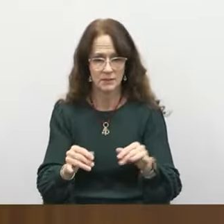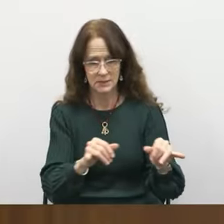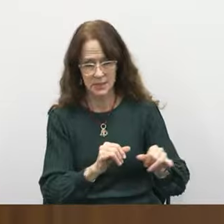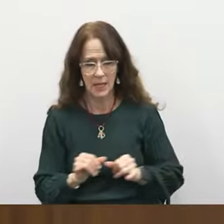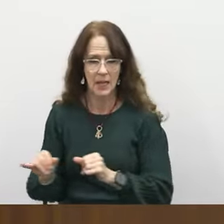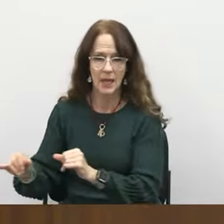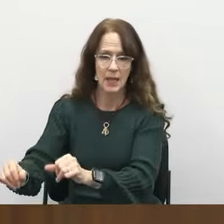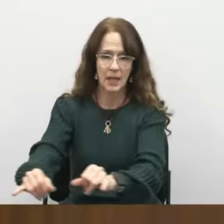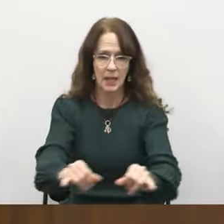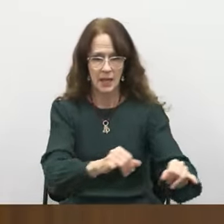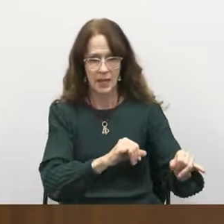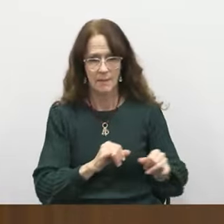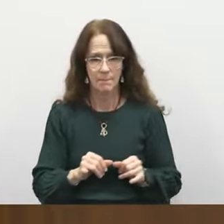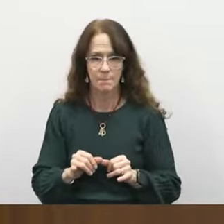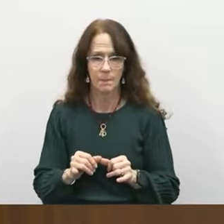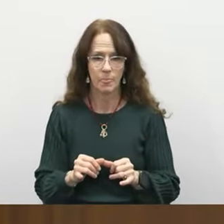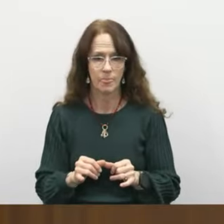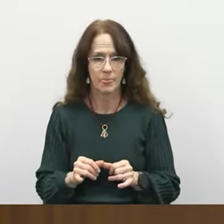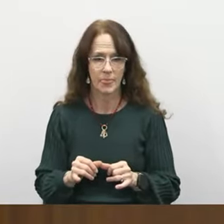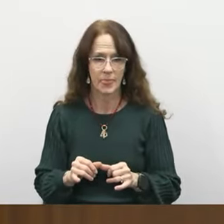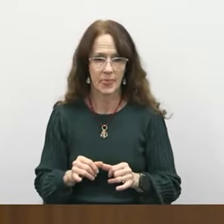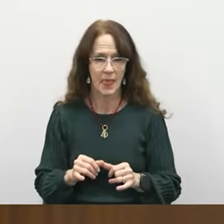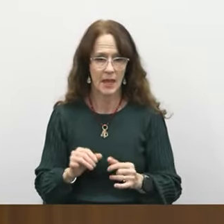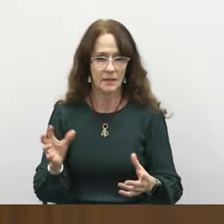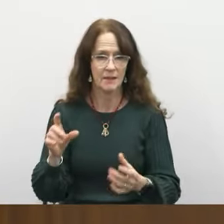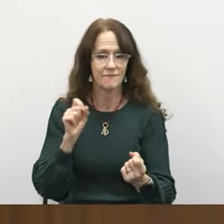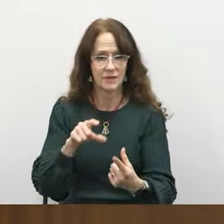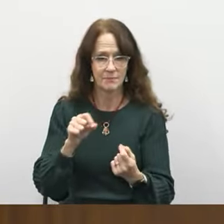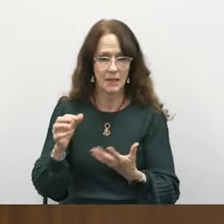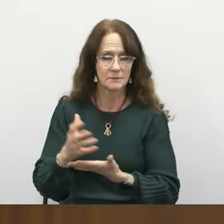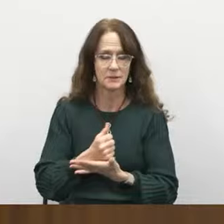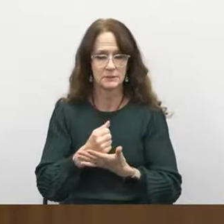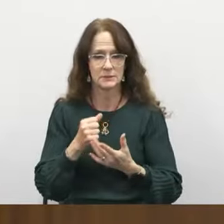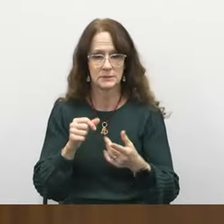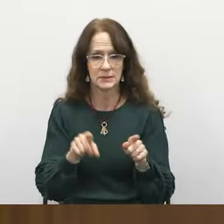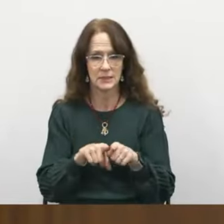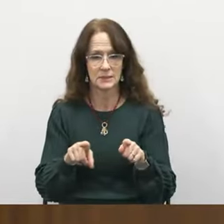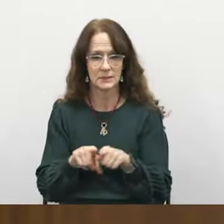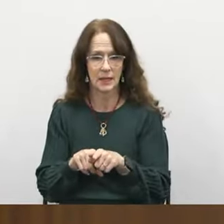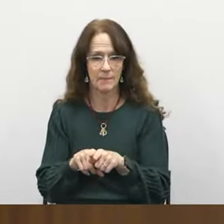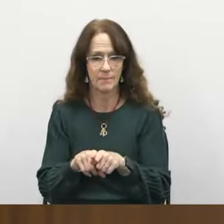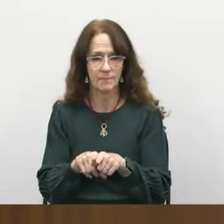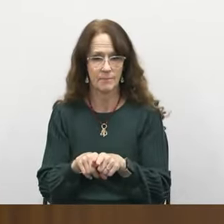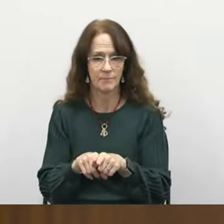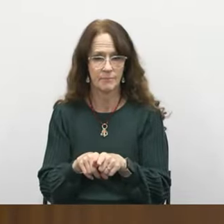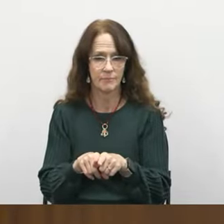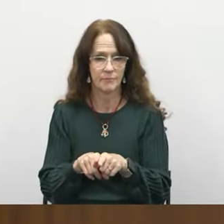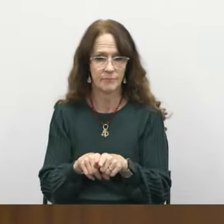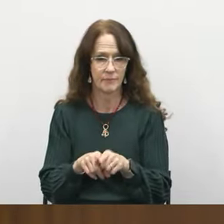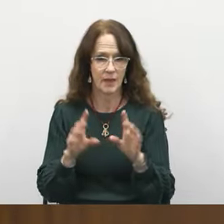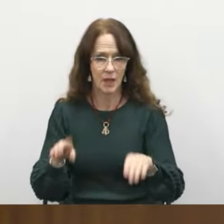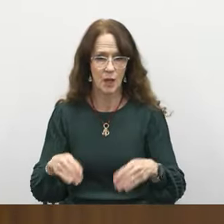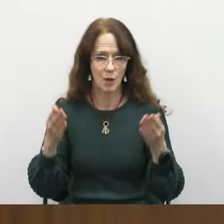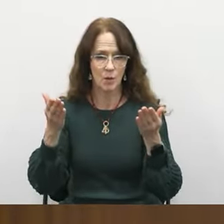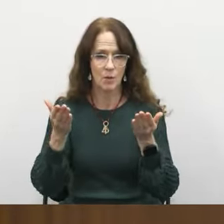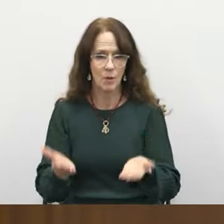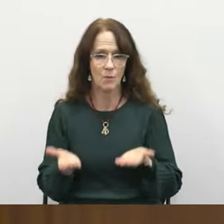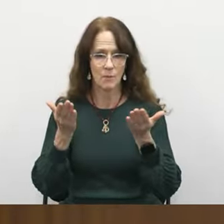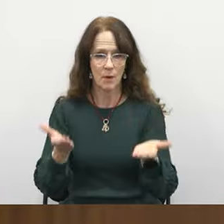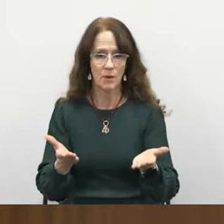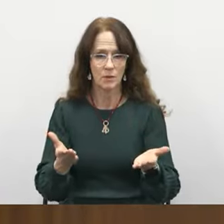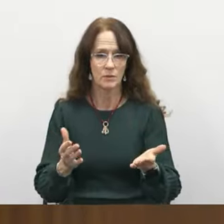first meeting, and that our collection tools on feedback and input are the same. I just proposed a format that I